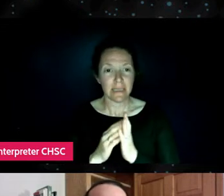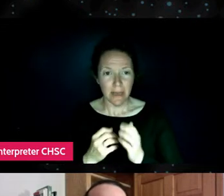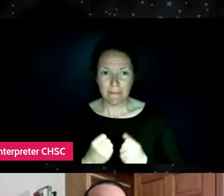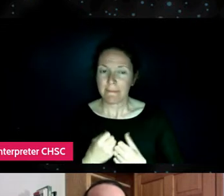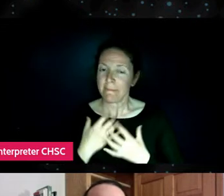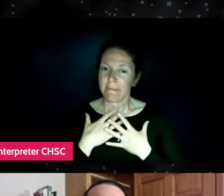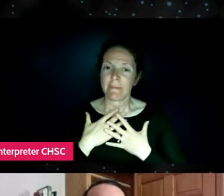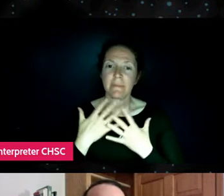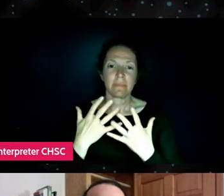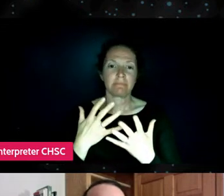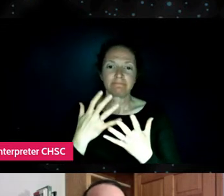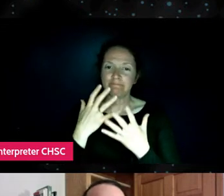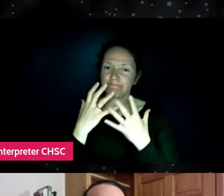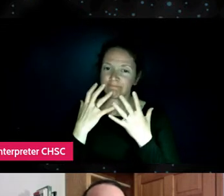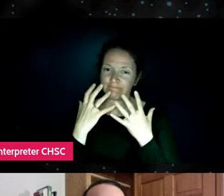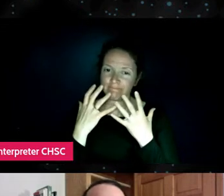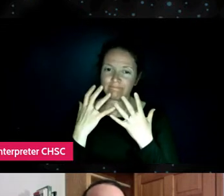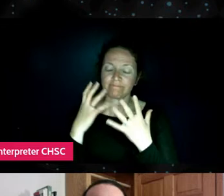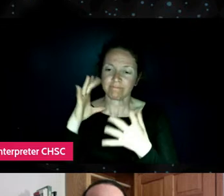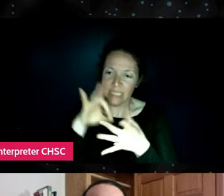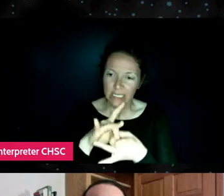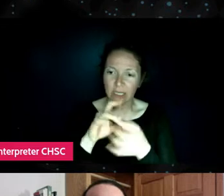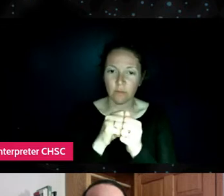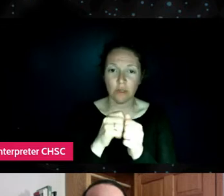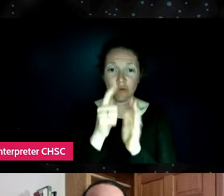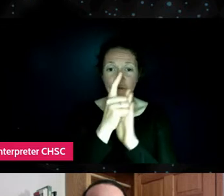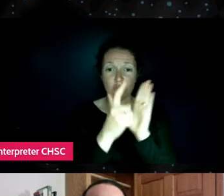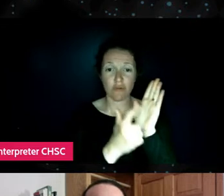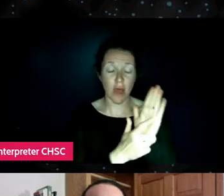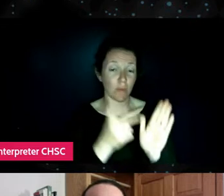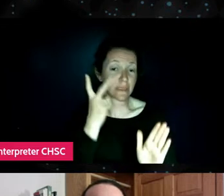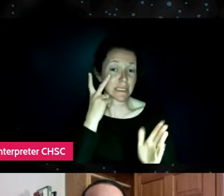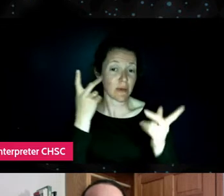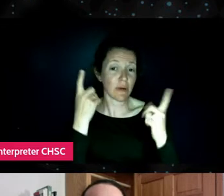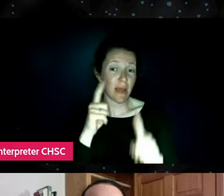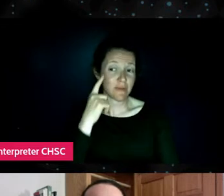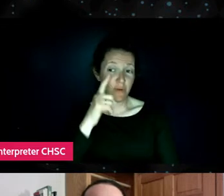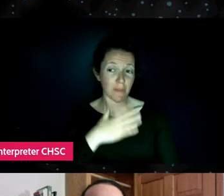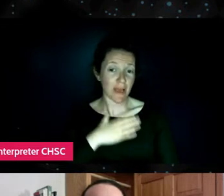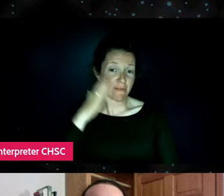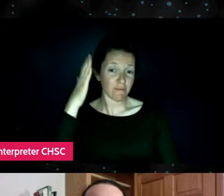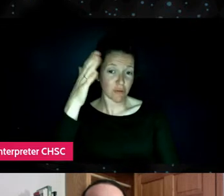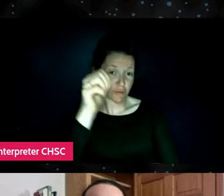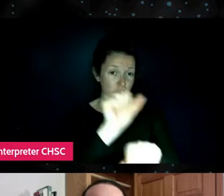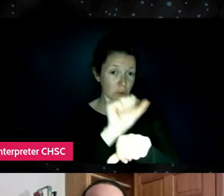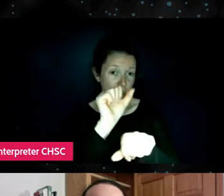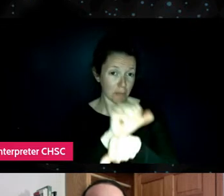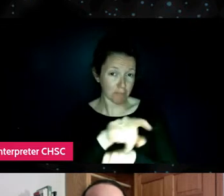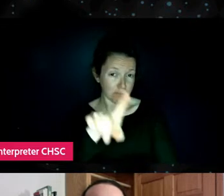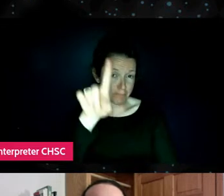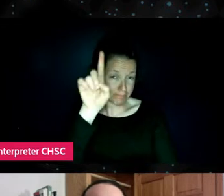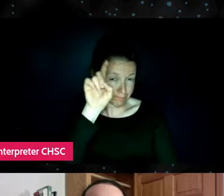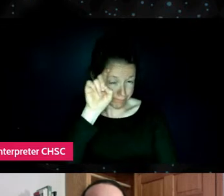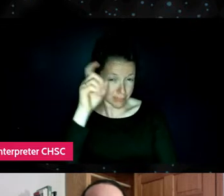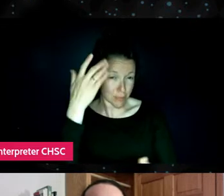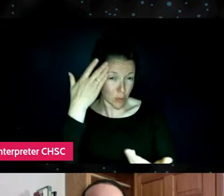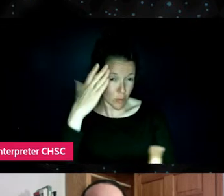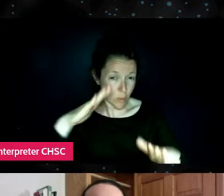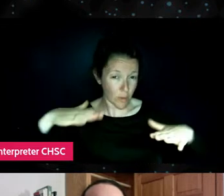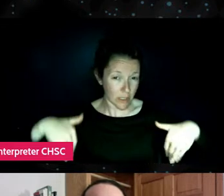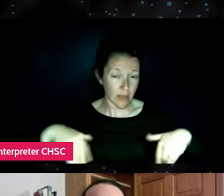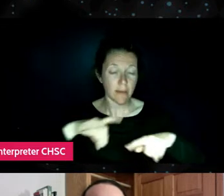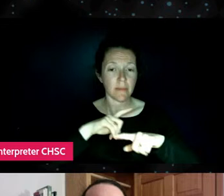law. And we'll see what exactly I do in the long run. But I think absolutely we should be thinking